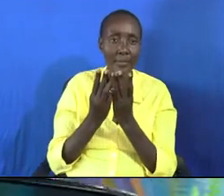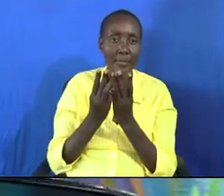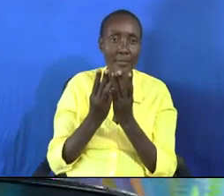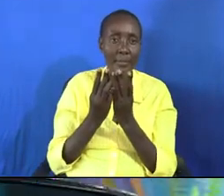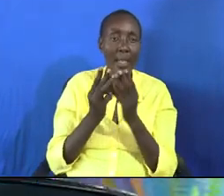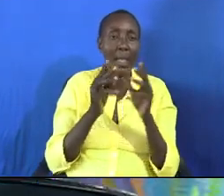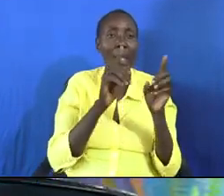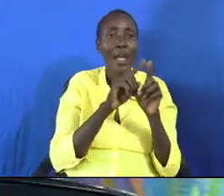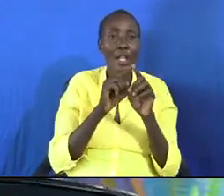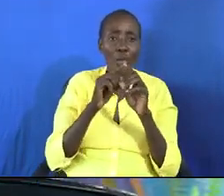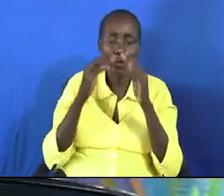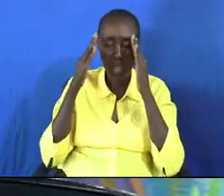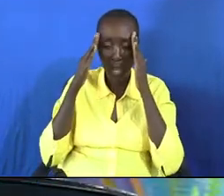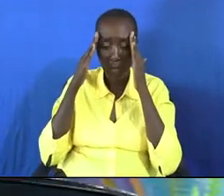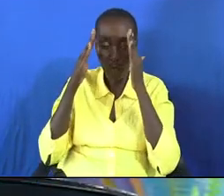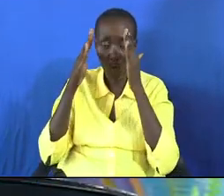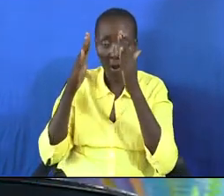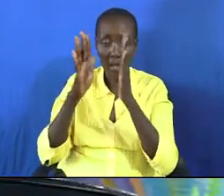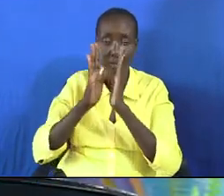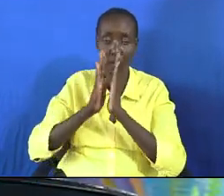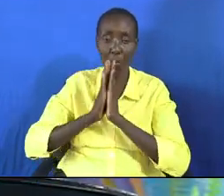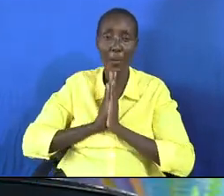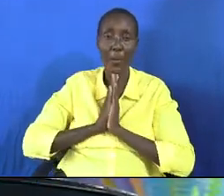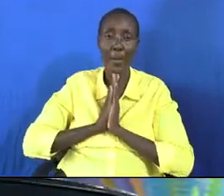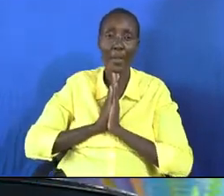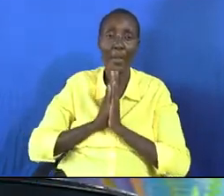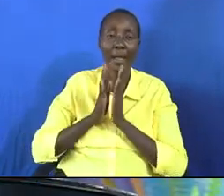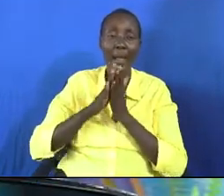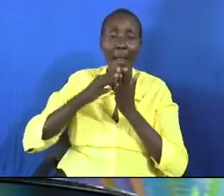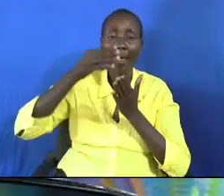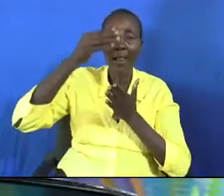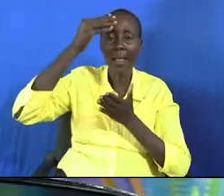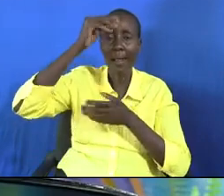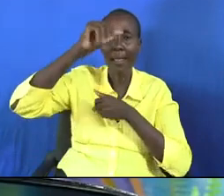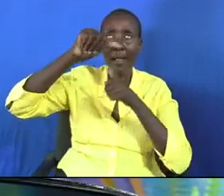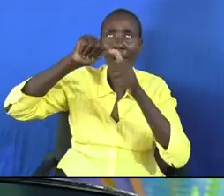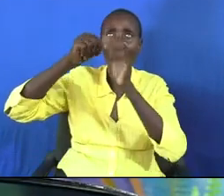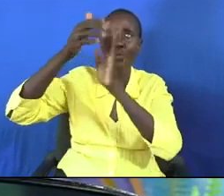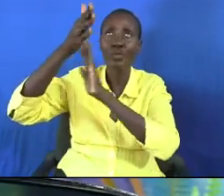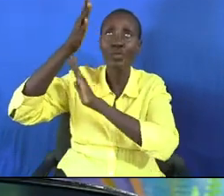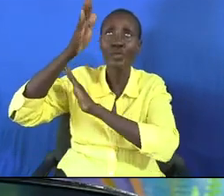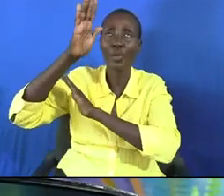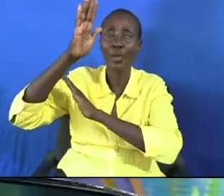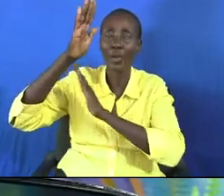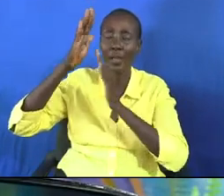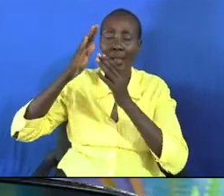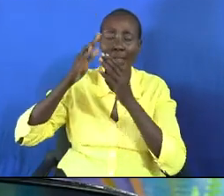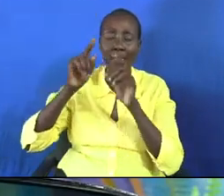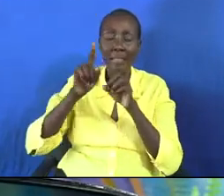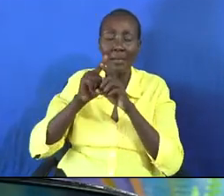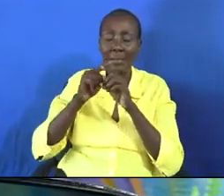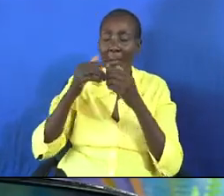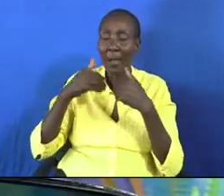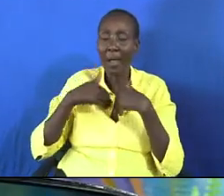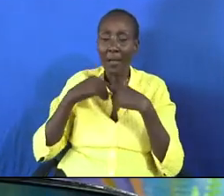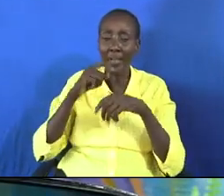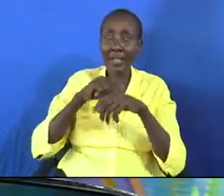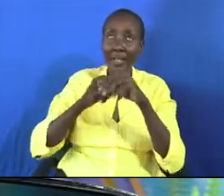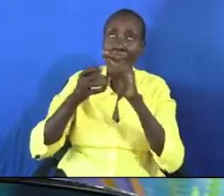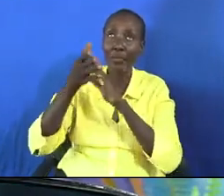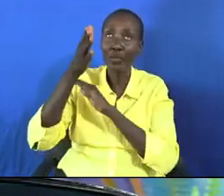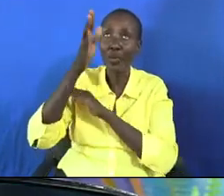who have dedicated them to prayer and learning about God, dedicating time to